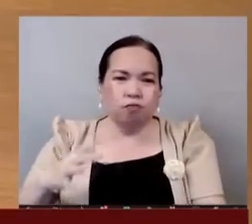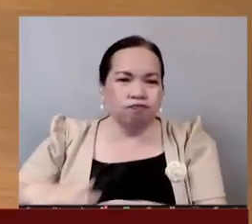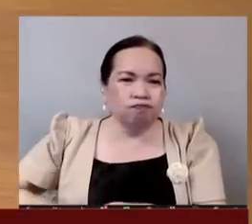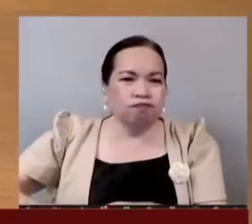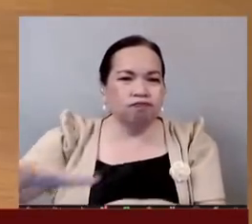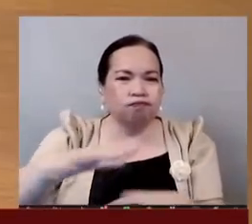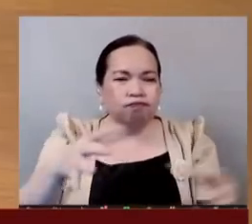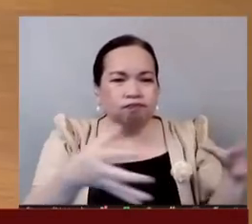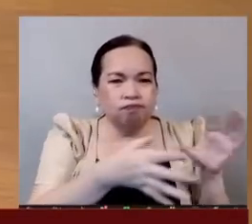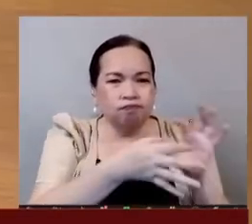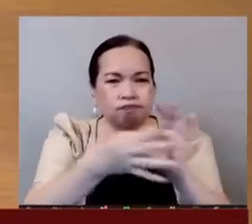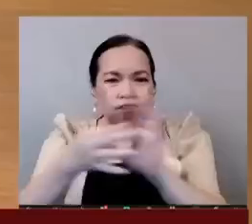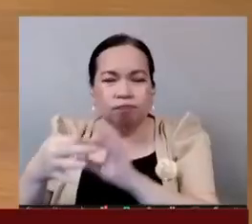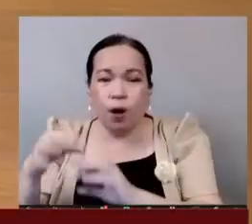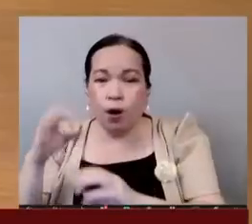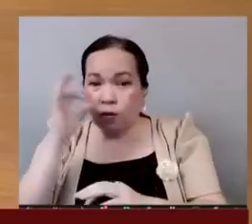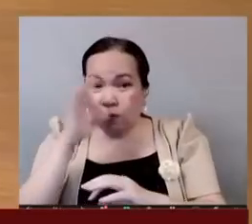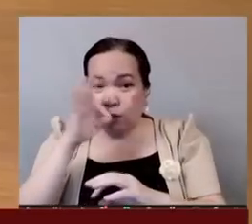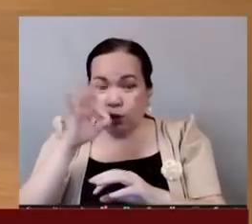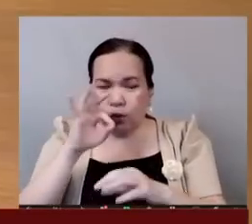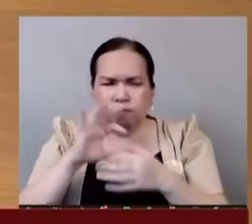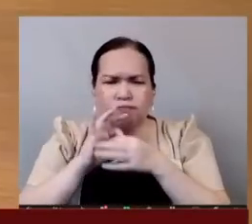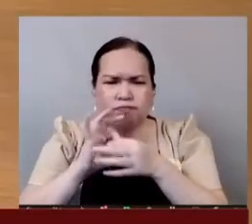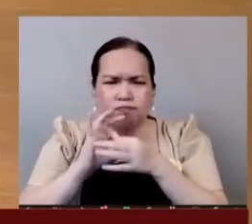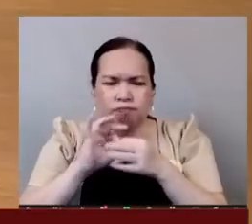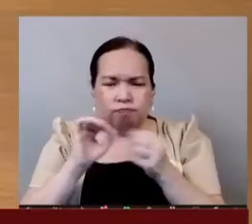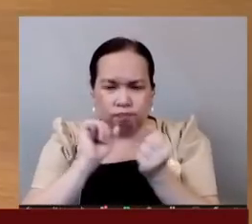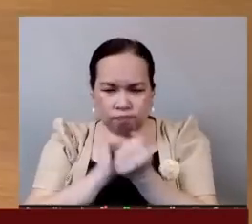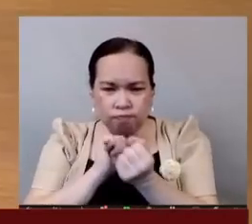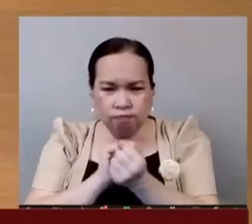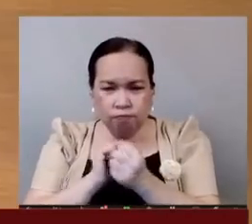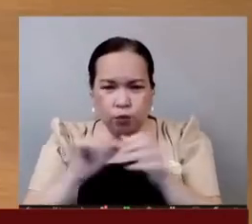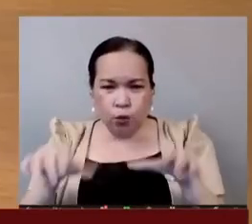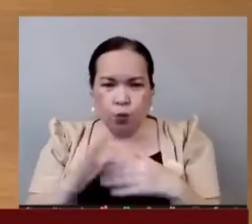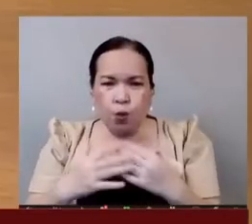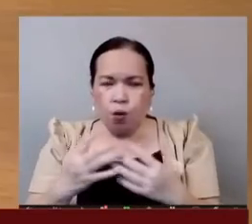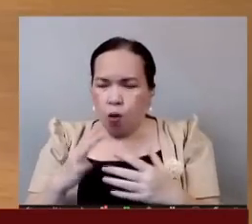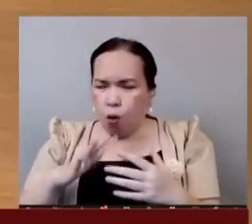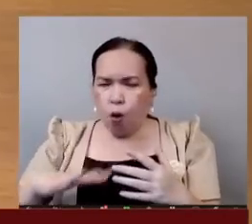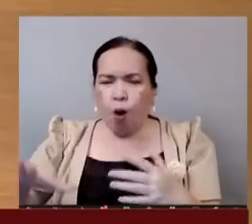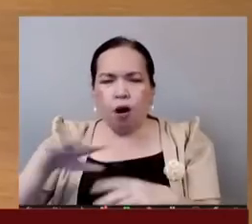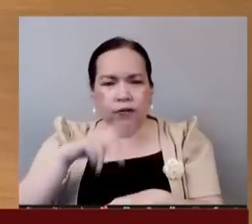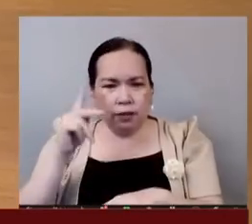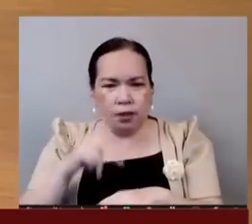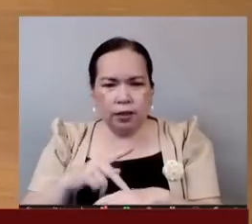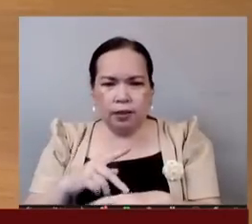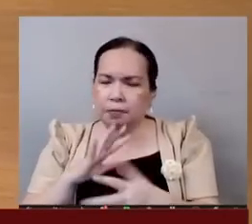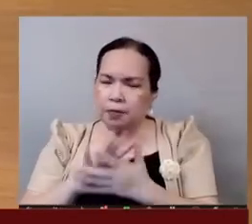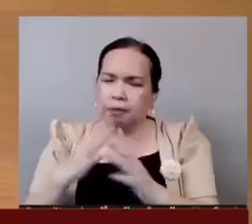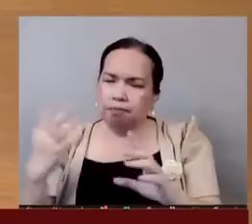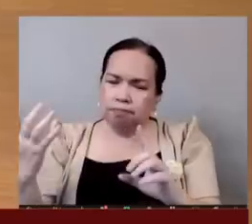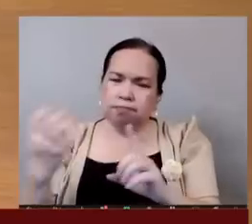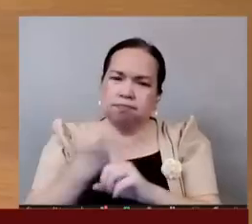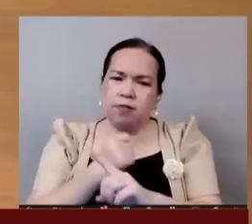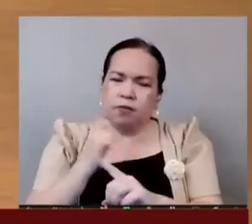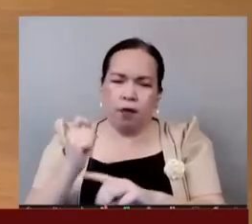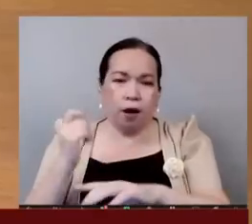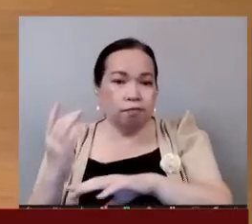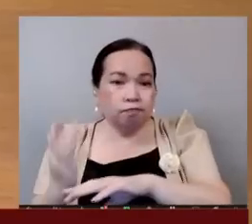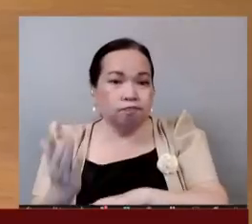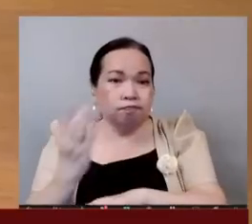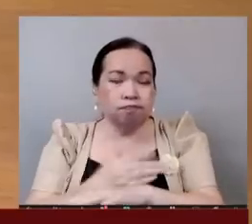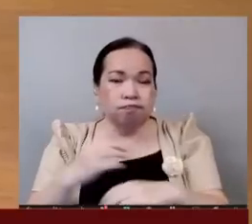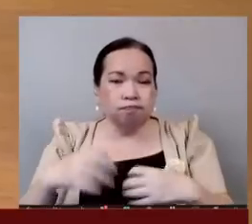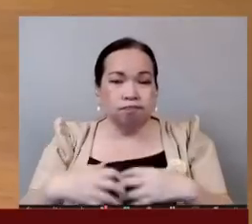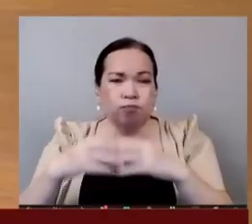achieved by all Filipinos working together. It took a whole-of-nation effort to achieve this immediate recovery from our pandemic